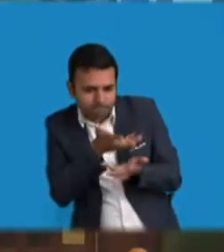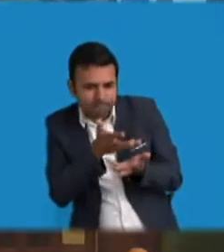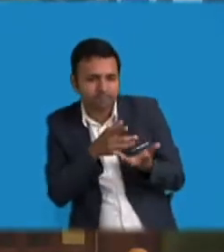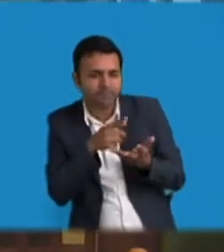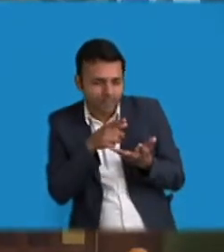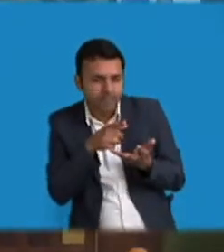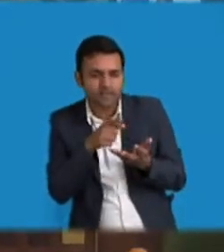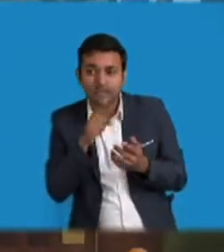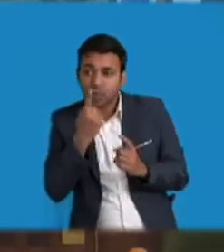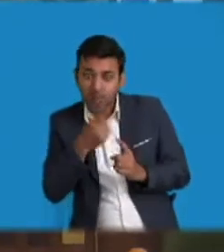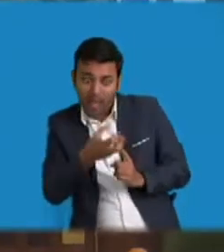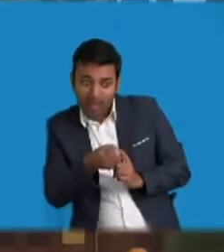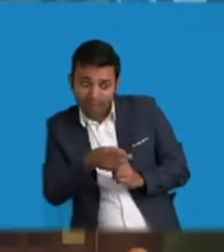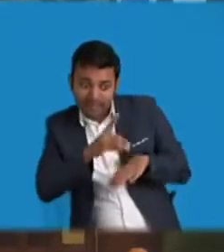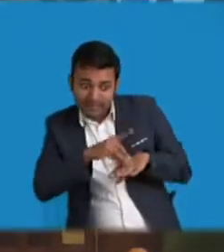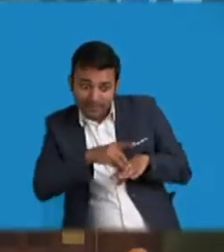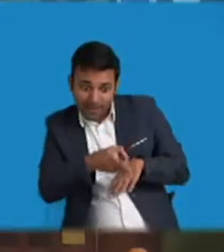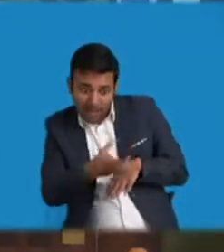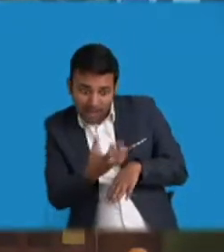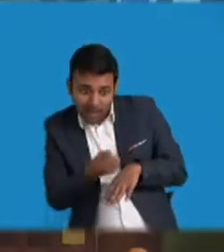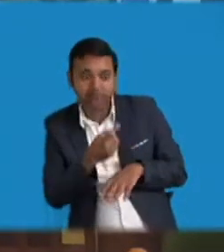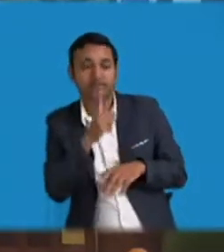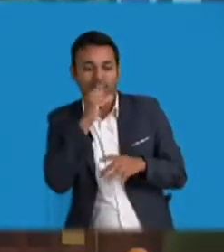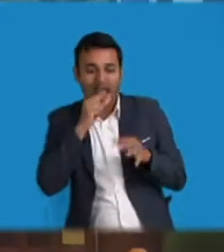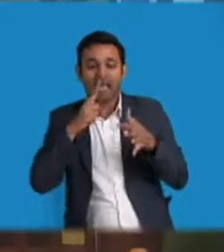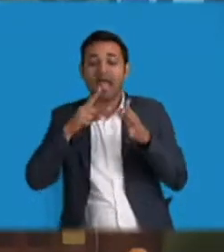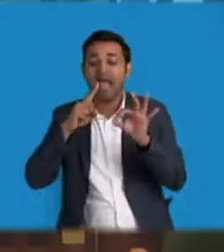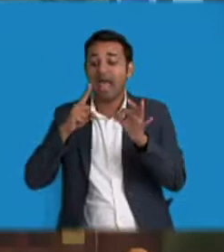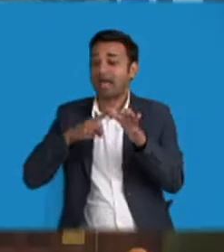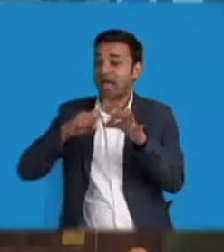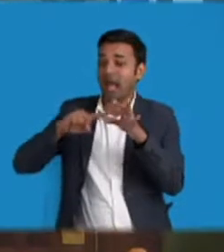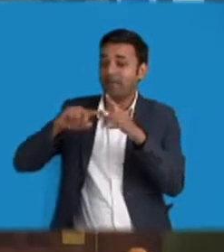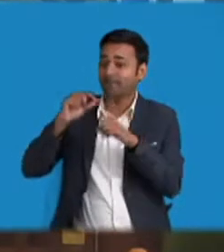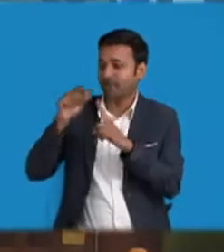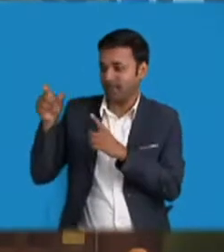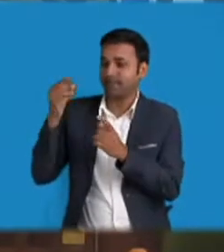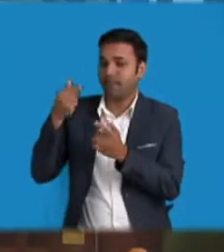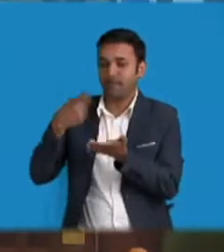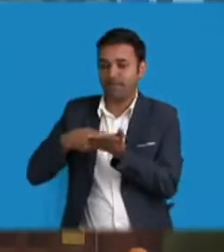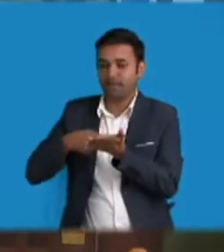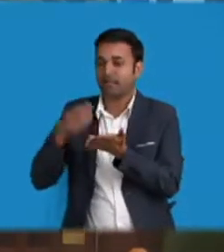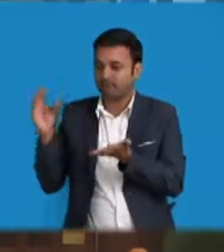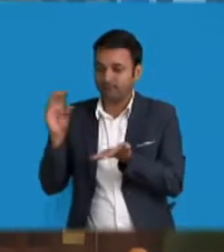Education Program provided us funding this year to hold face-to-face